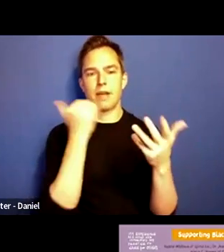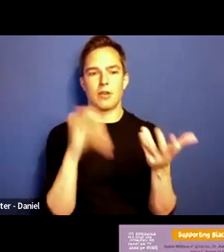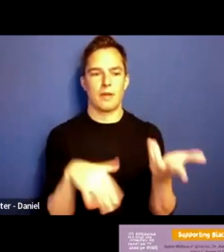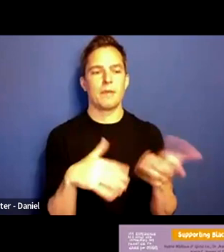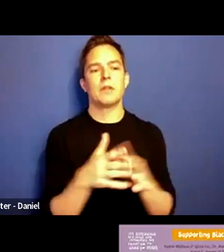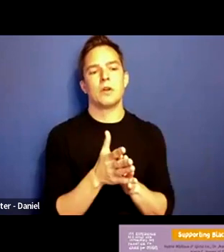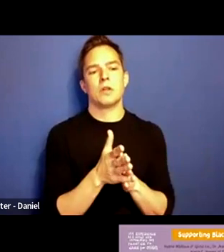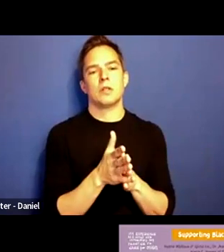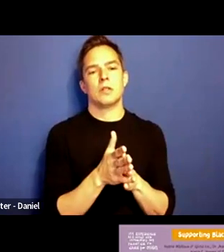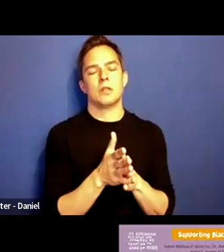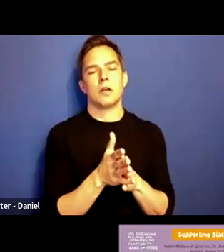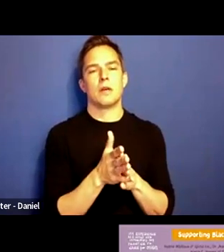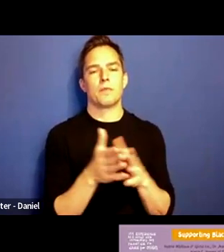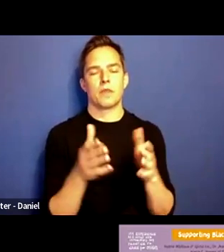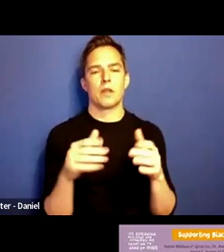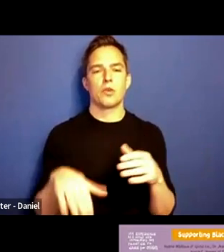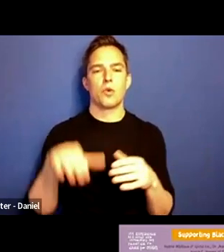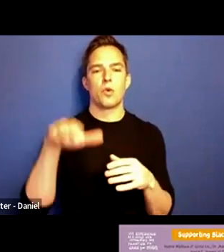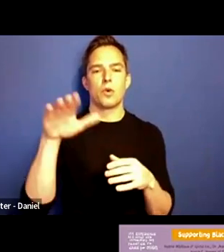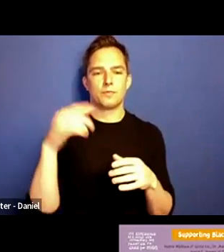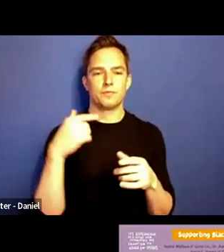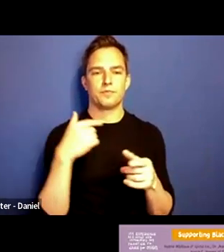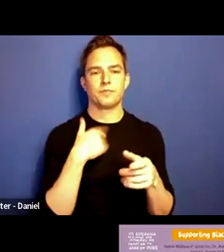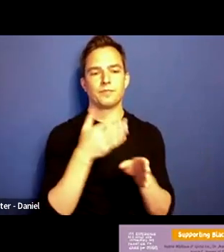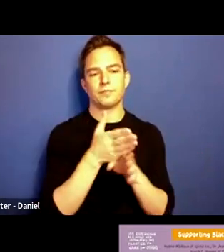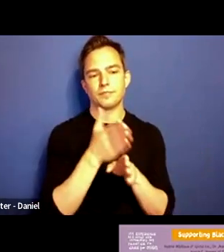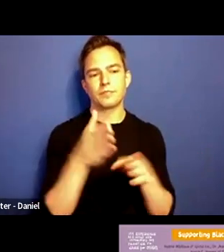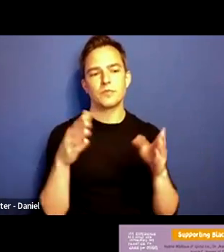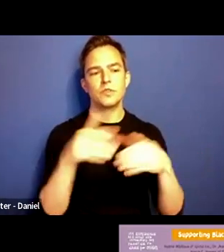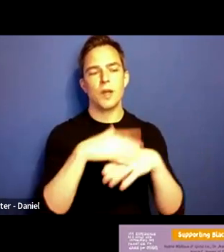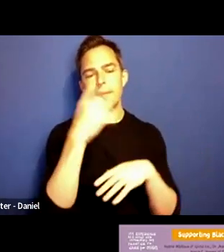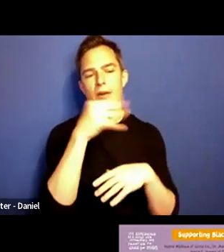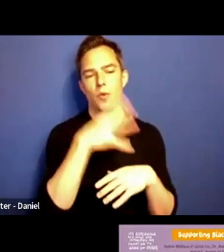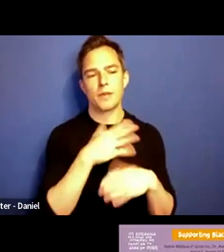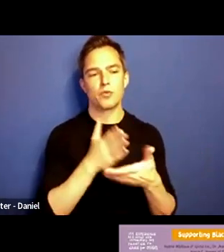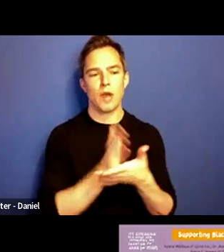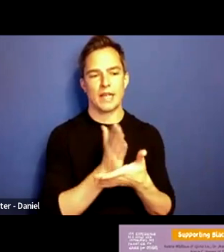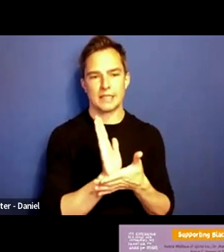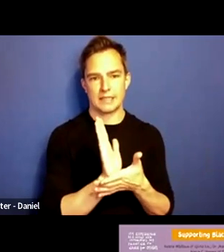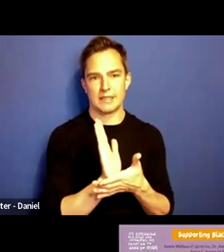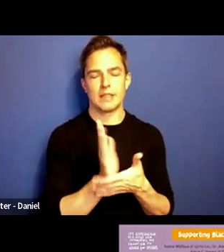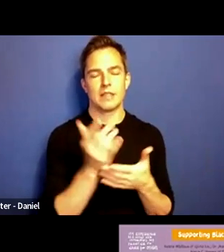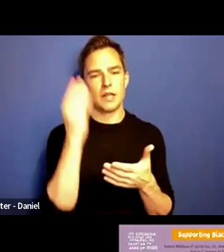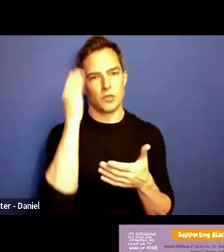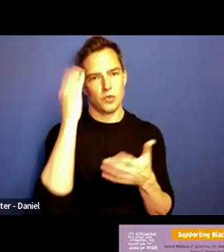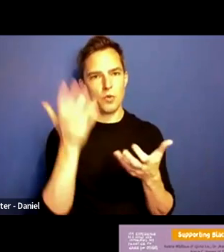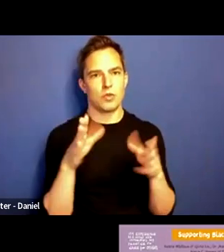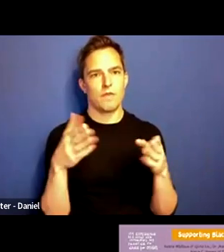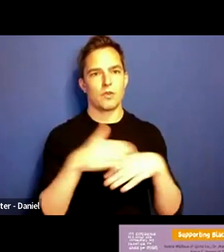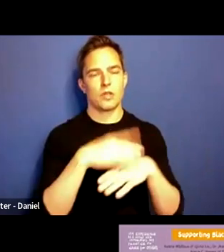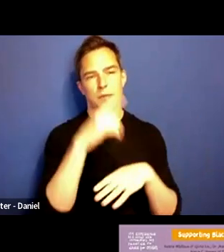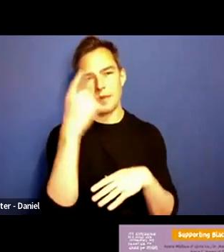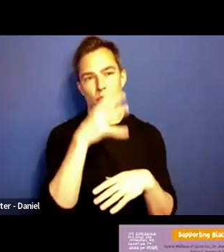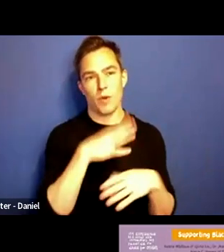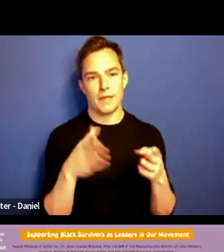Then I guess I got older and I was an African studies major and I focused more on Black women rights. I knew I wanted to focus on, Black